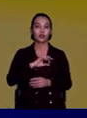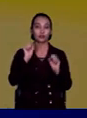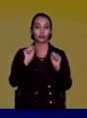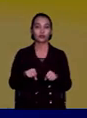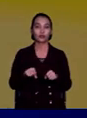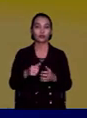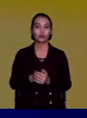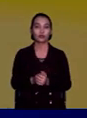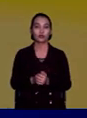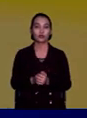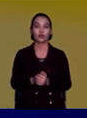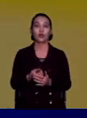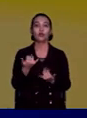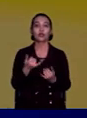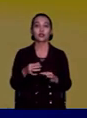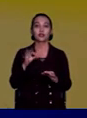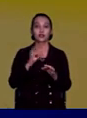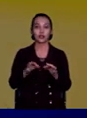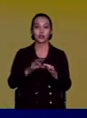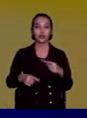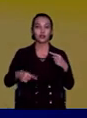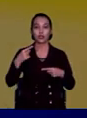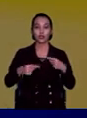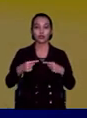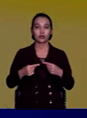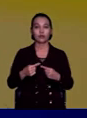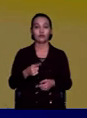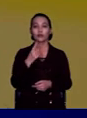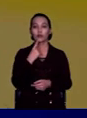Unday bo'lsa, tekshirib, taqqoslab ko'rasiz.